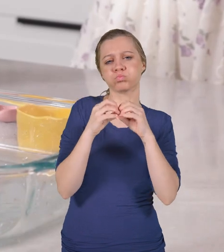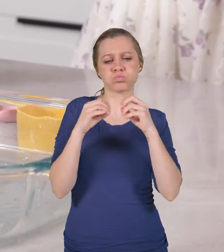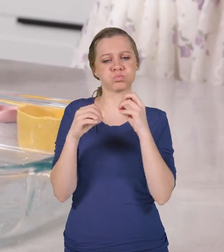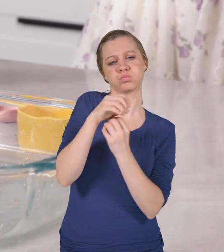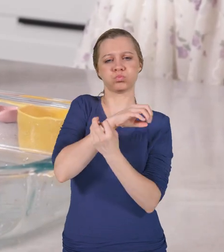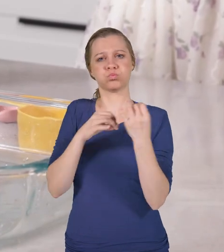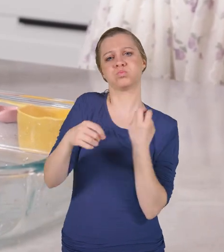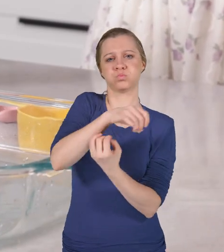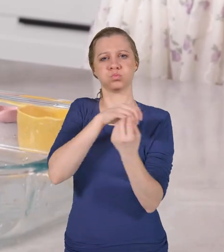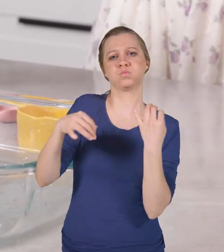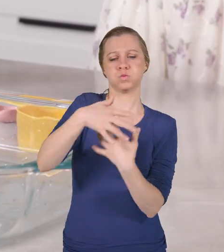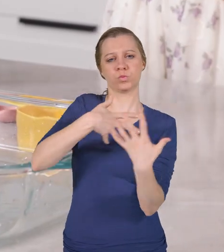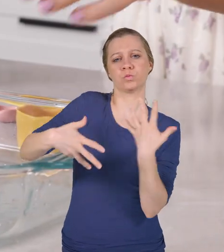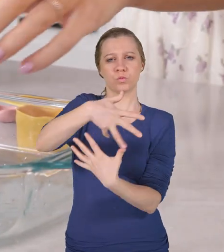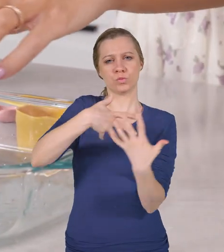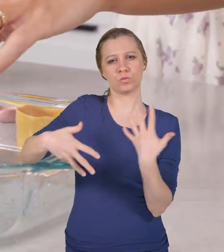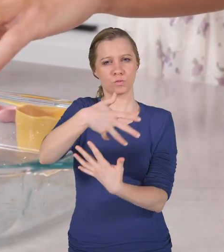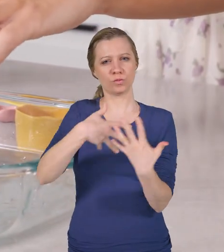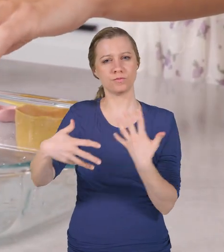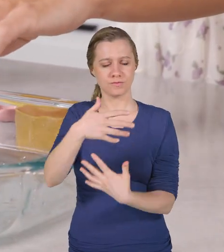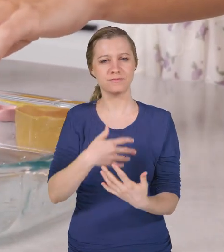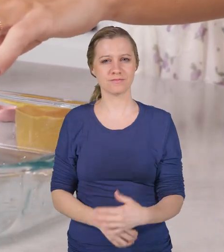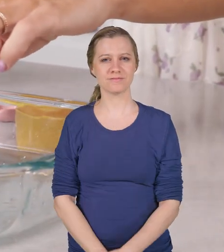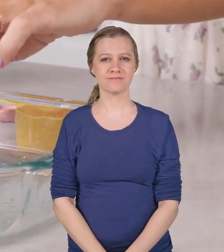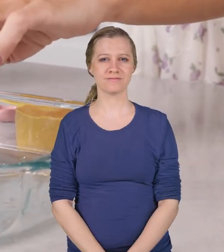bubbles and more air.